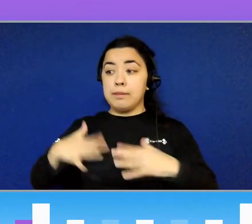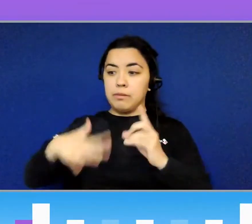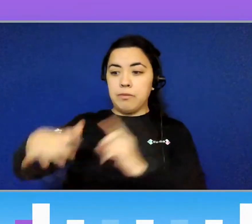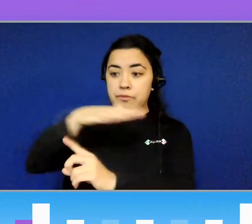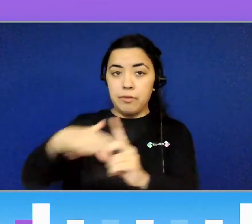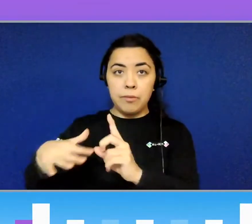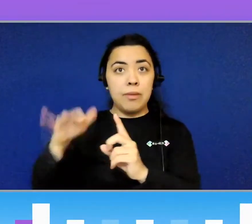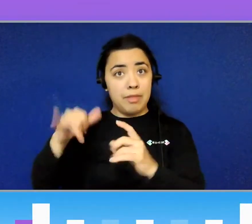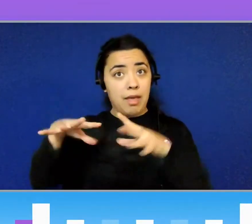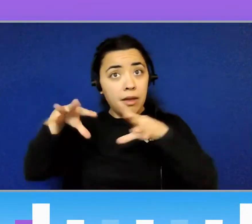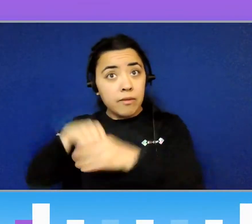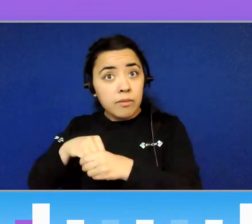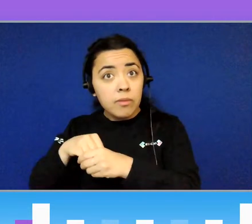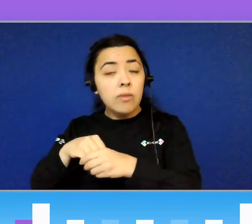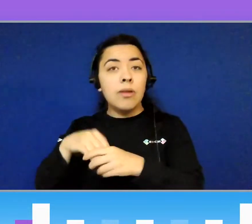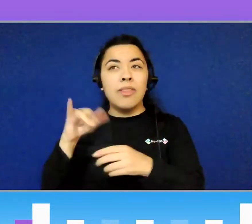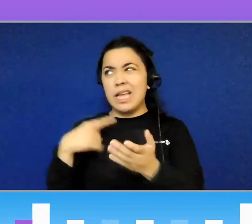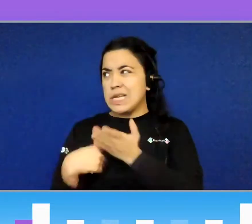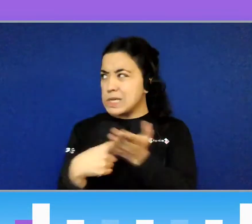we were also discussing